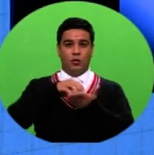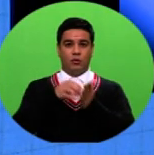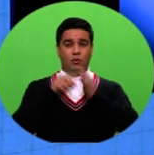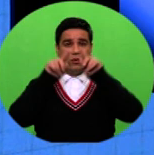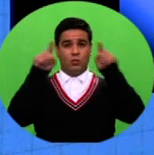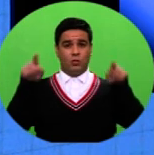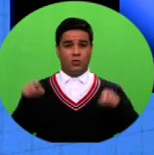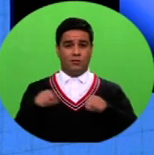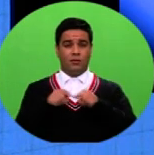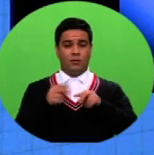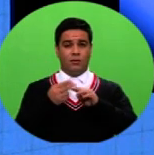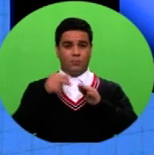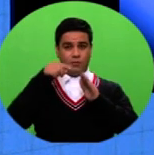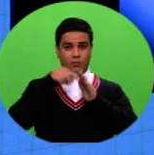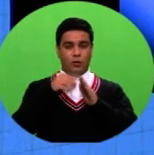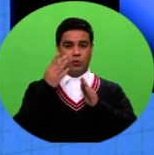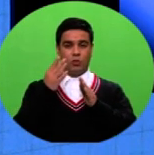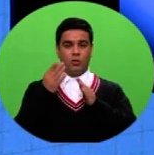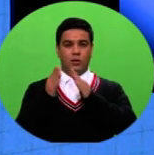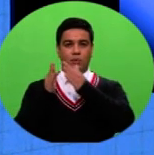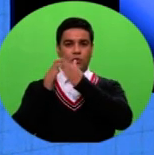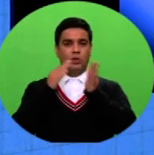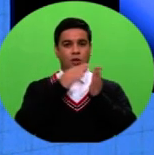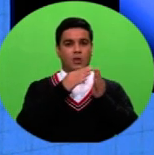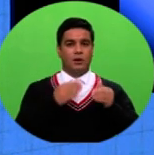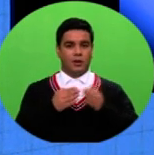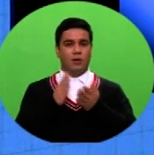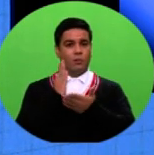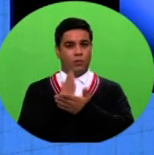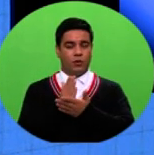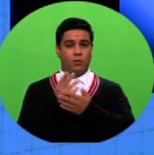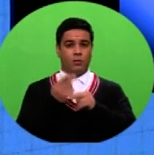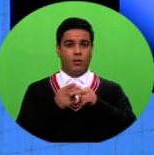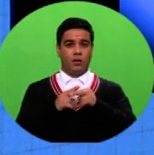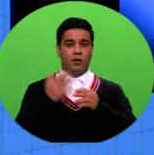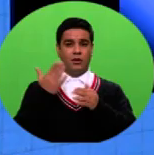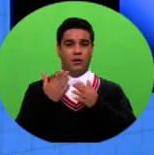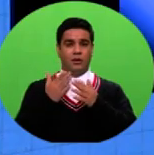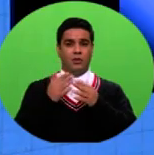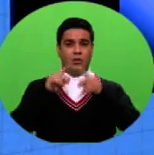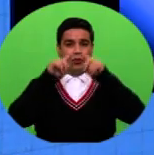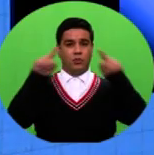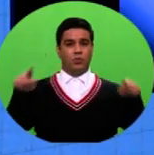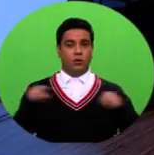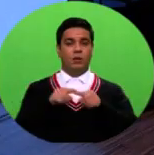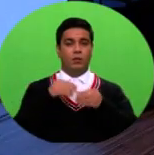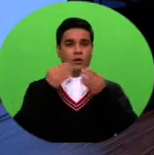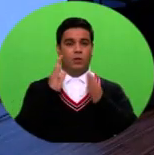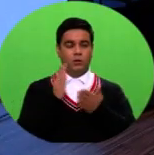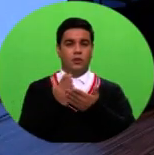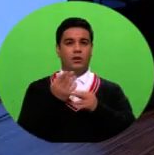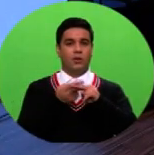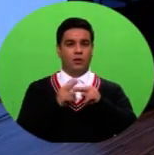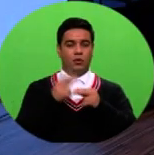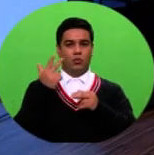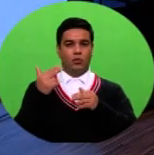iborat asos. Buni 4 ta yon-yoqlari bor. Agar 3 burchak shakl berilgan bo'lsa, asos qilib uning 3 ta